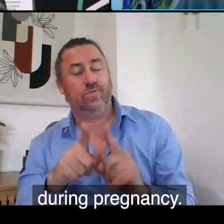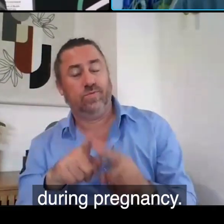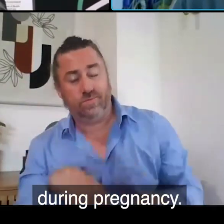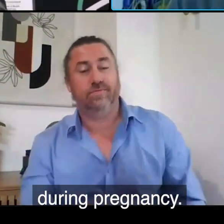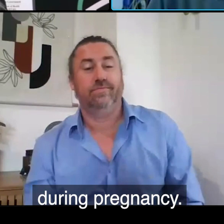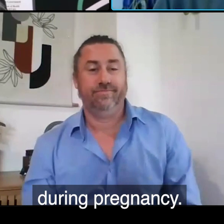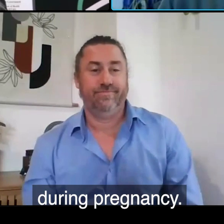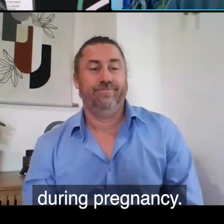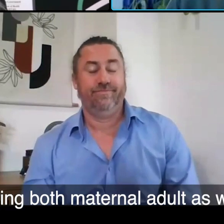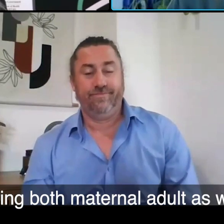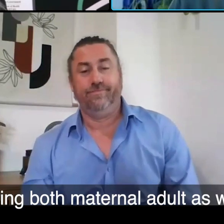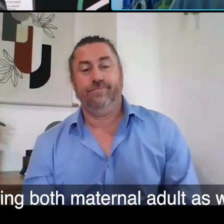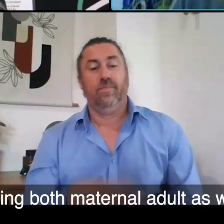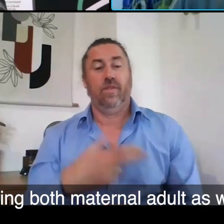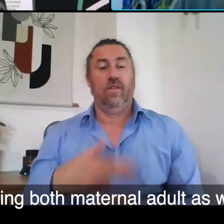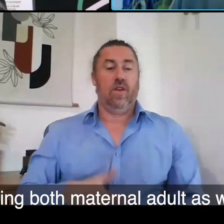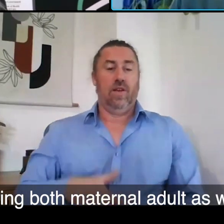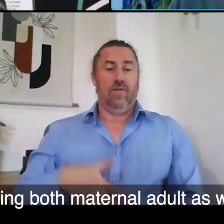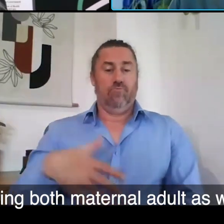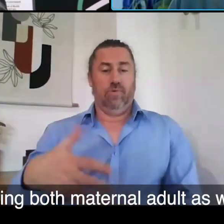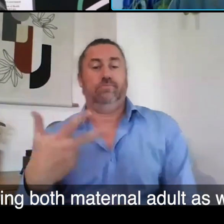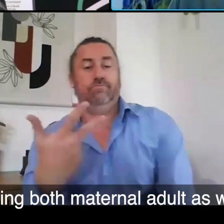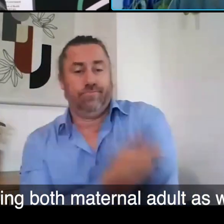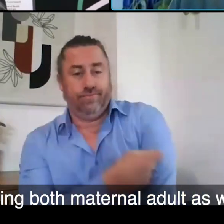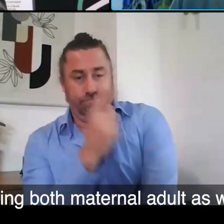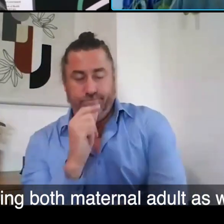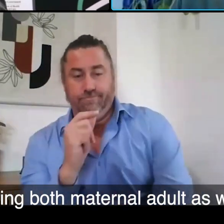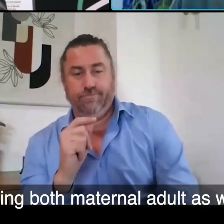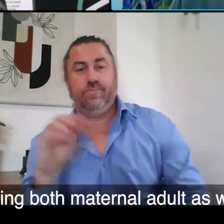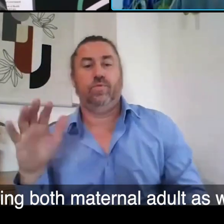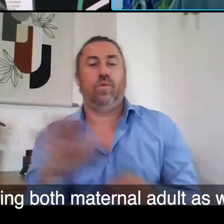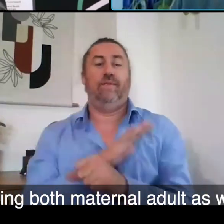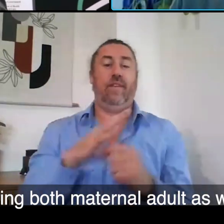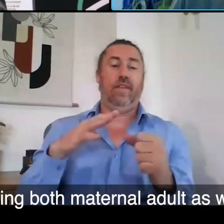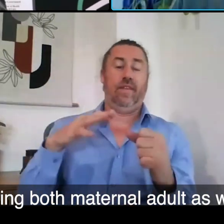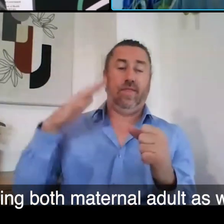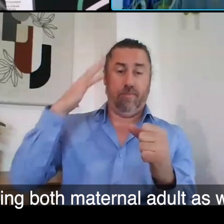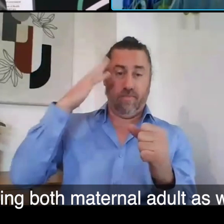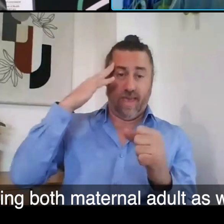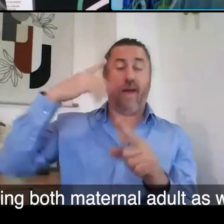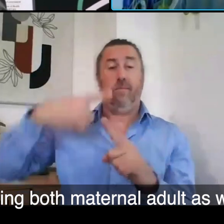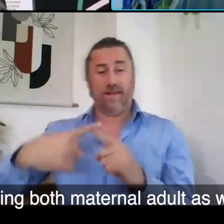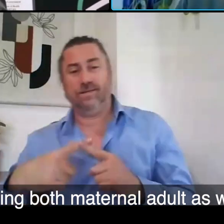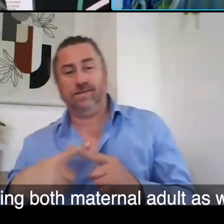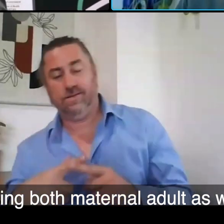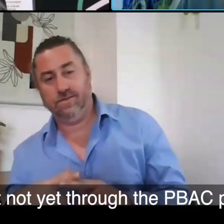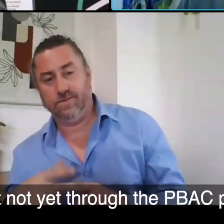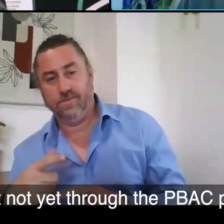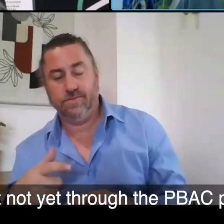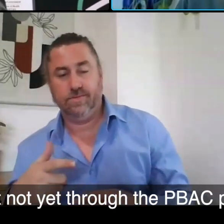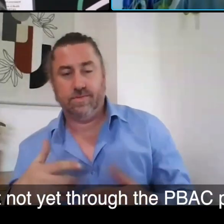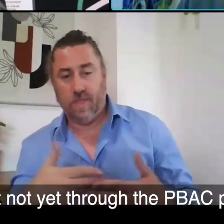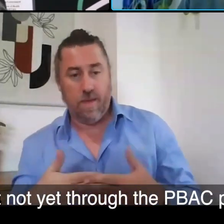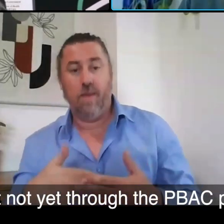antenatally during pregnancy. So that's covering both, maternal adult as well as 60 plus. Yeah.